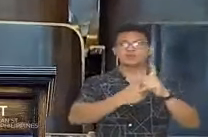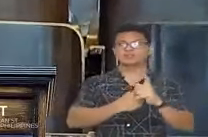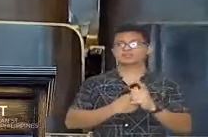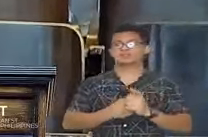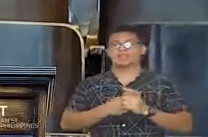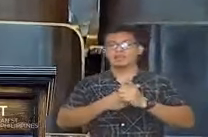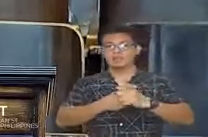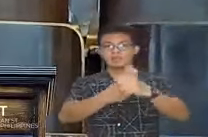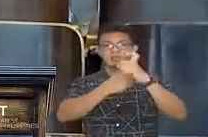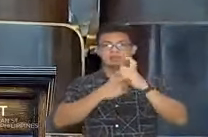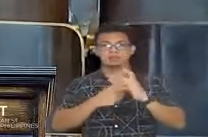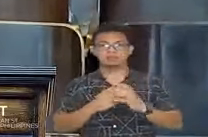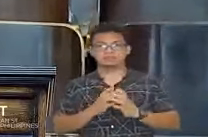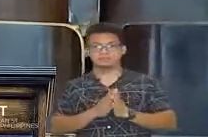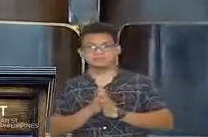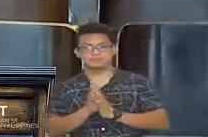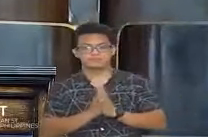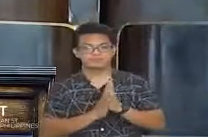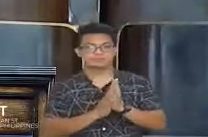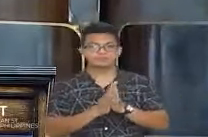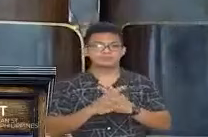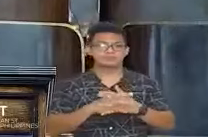Go away.